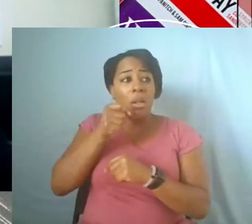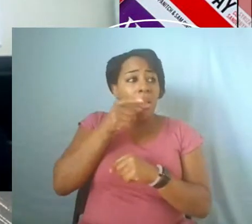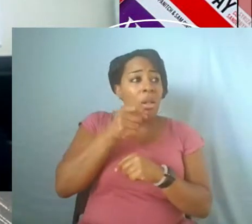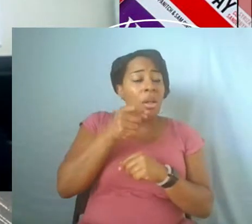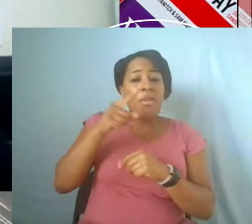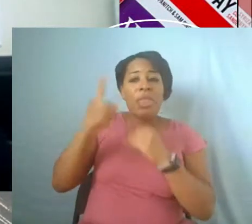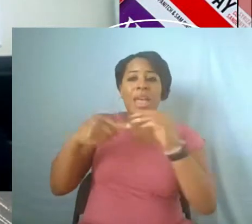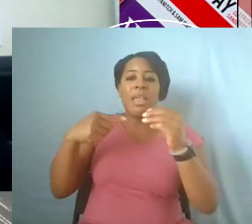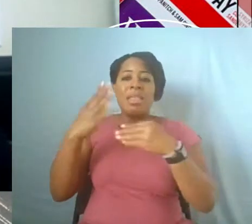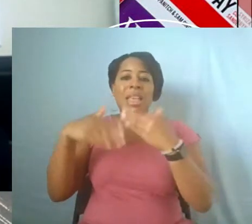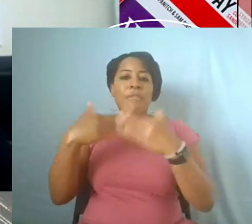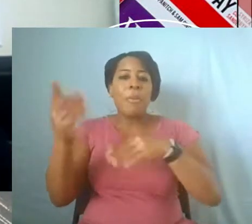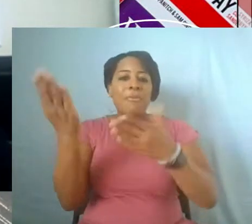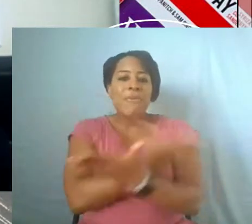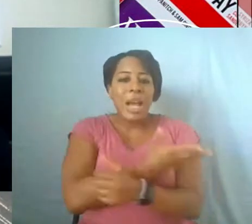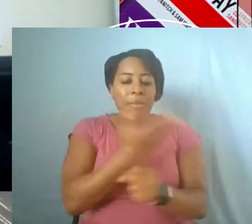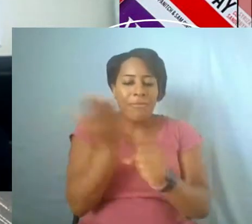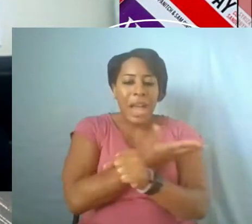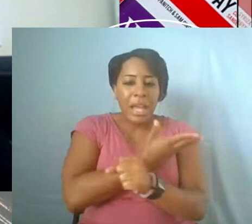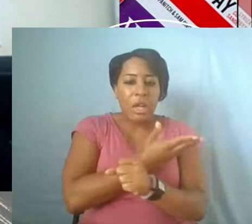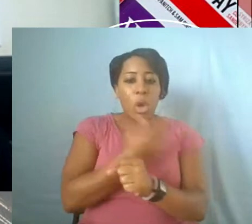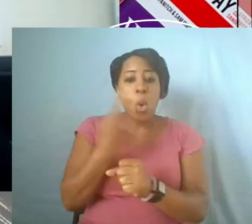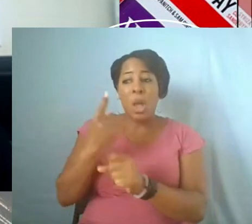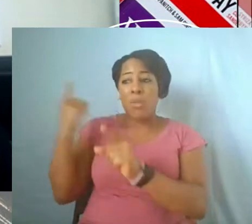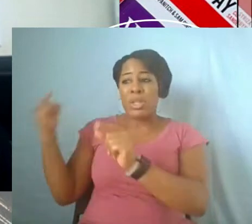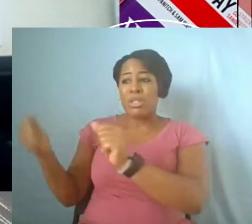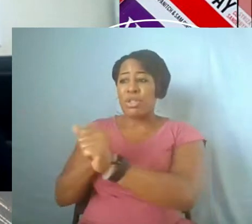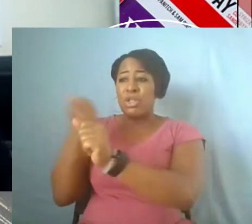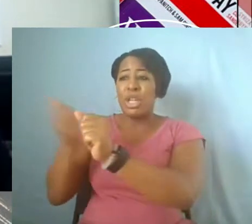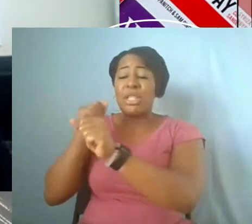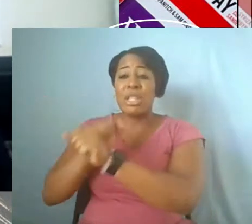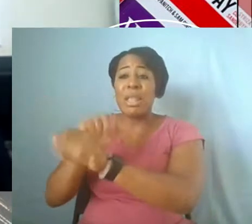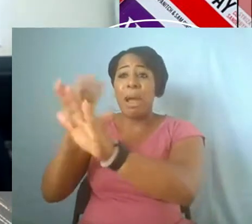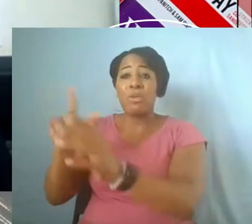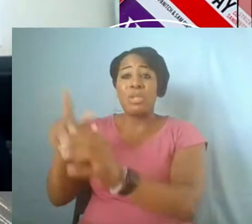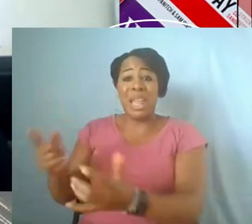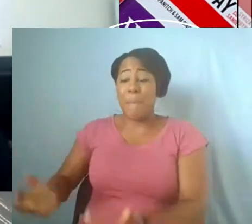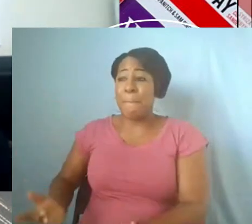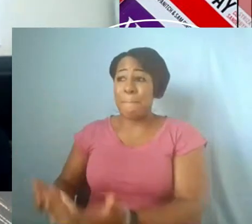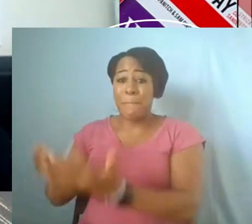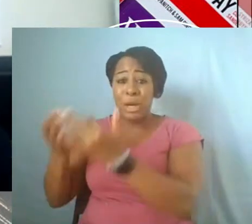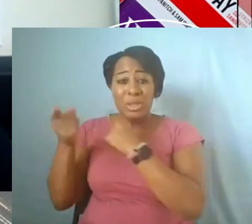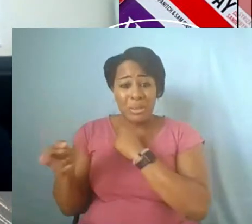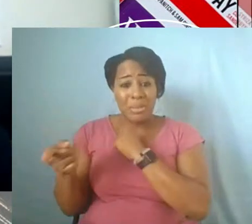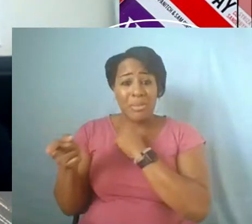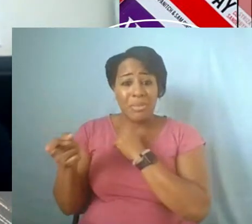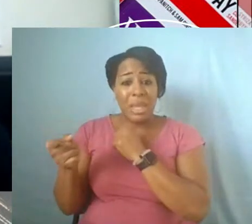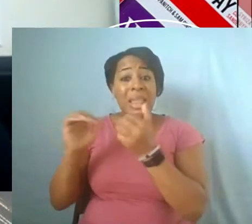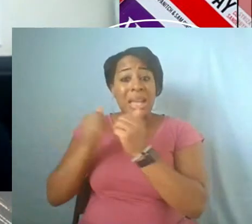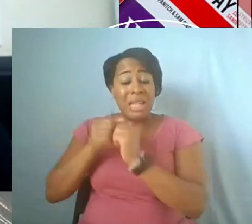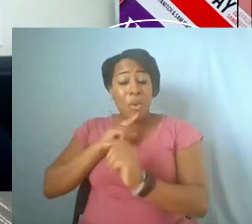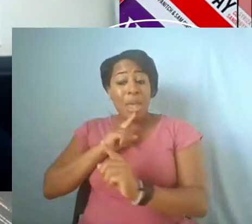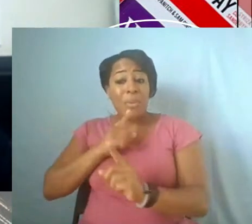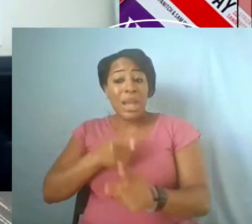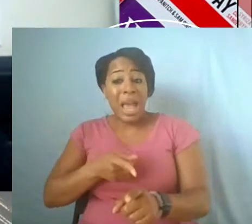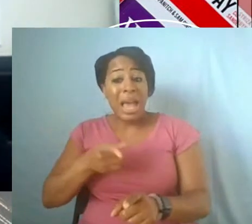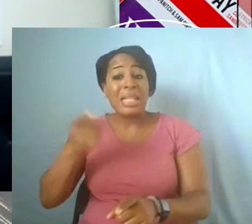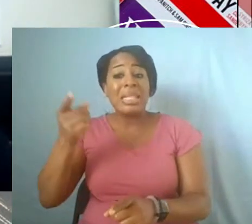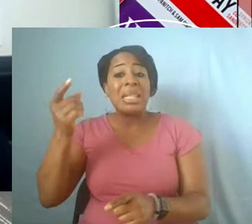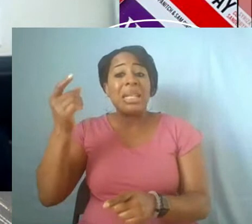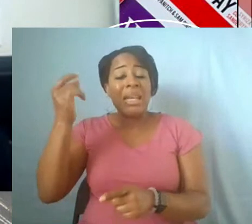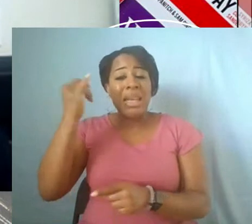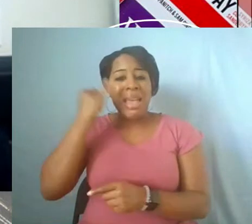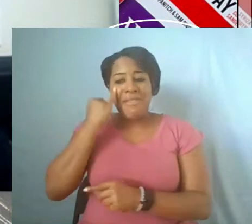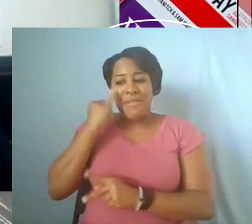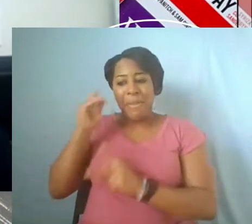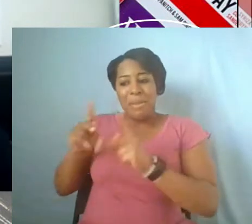into the San Bernardino Mountains and burned to death. This is how they react when those inside of their